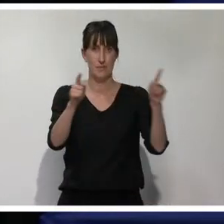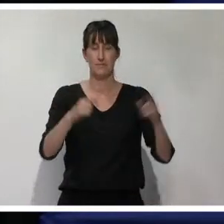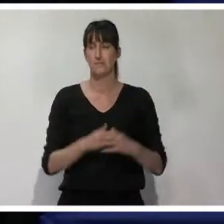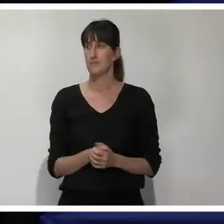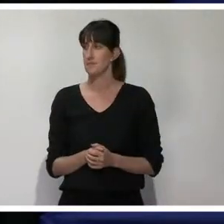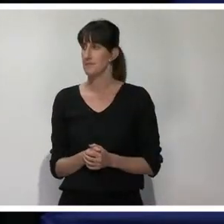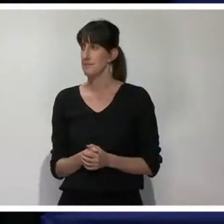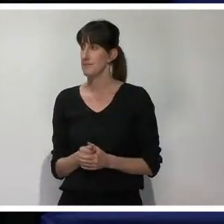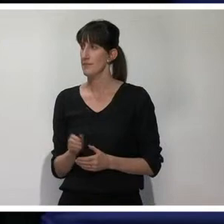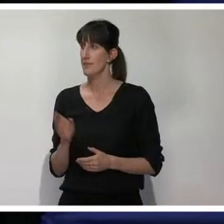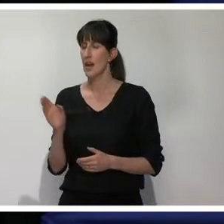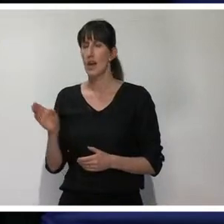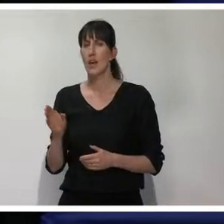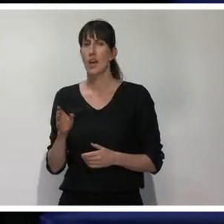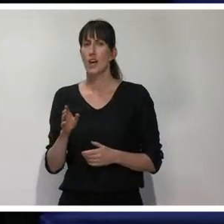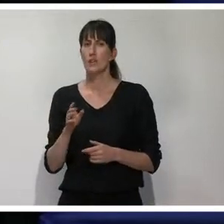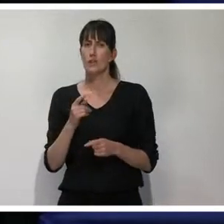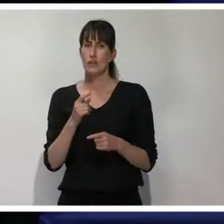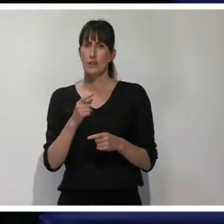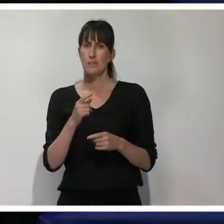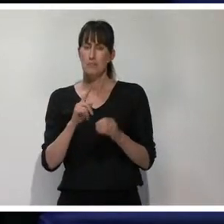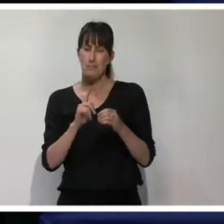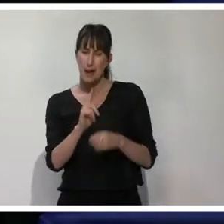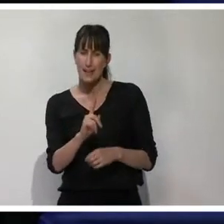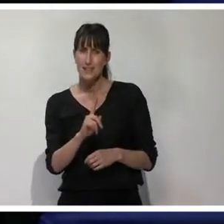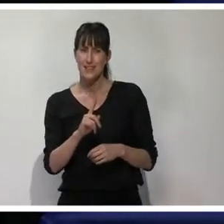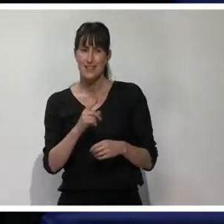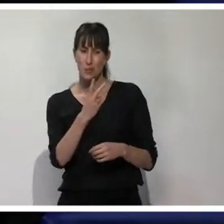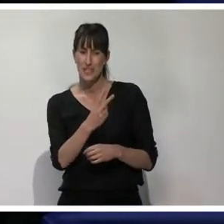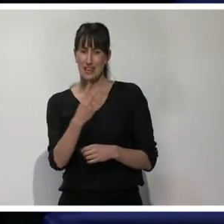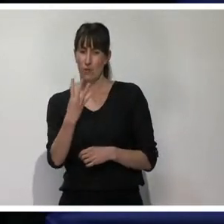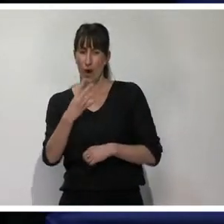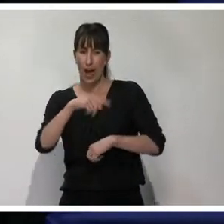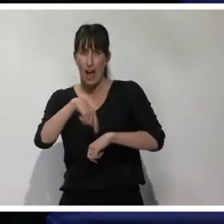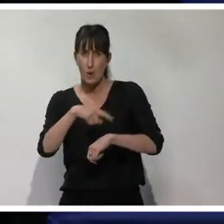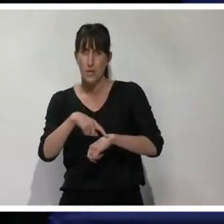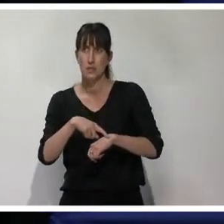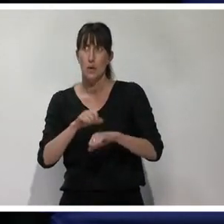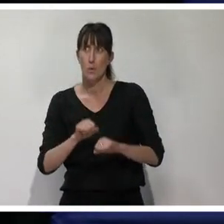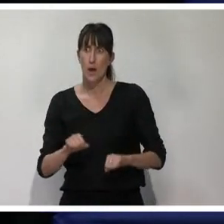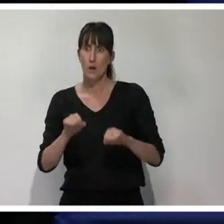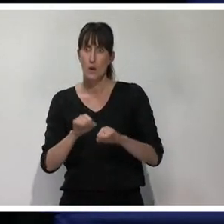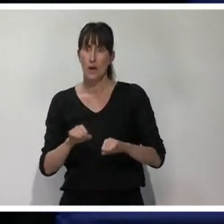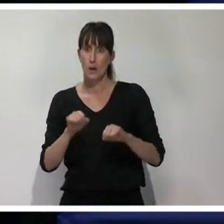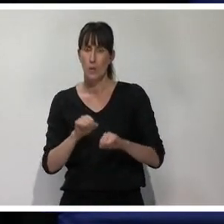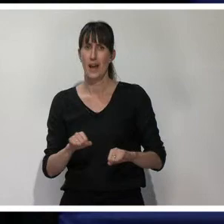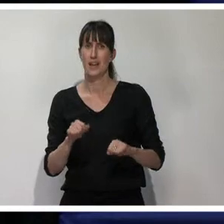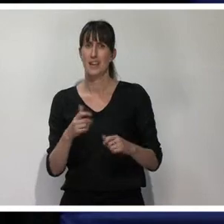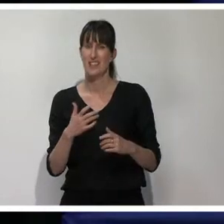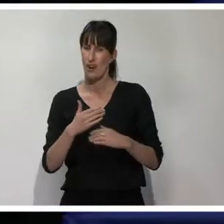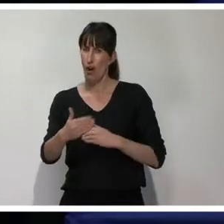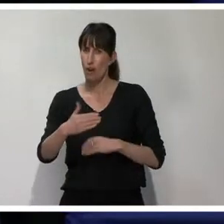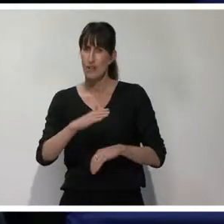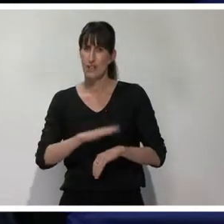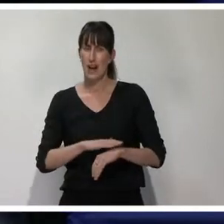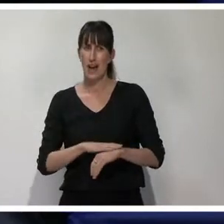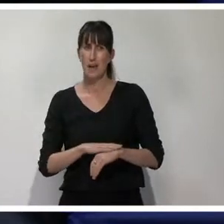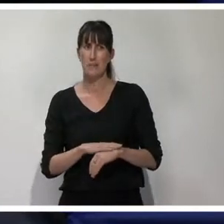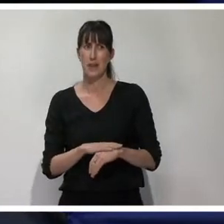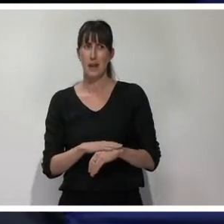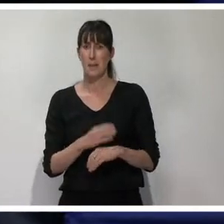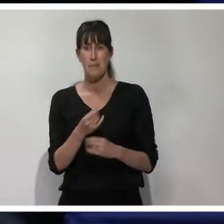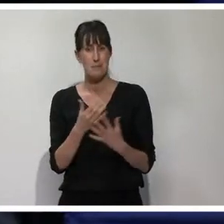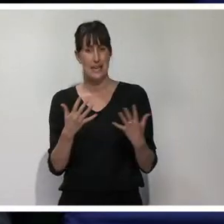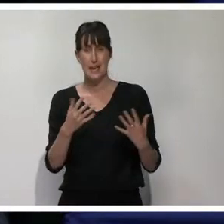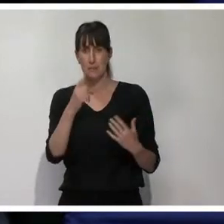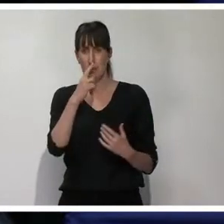that we need to have with contact tracing, 24 hours is a long time to have talked to this family, so people would want to know if they had been in the same place